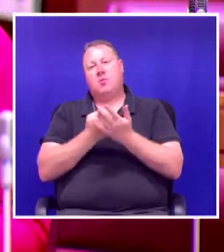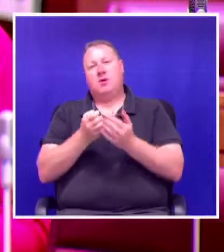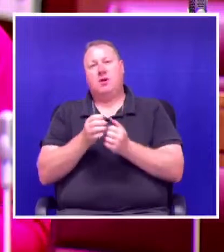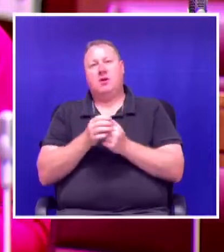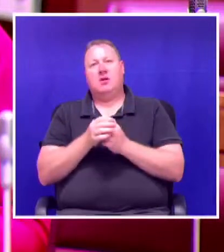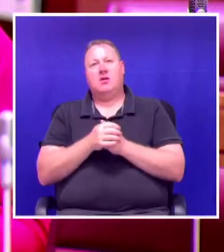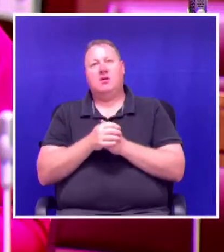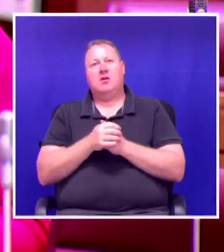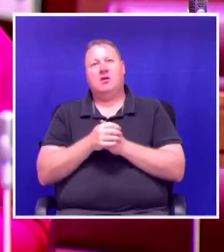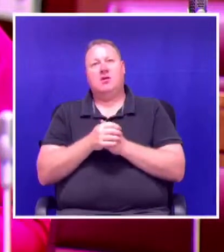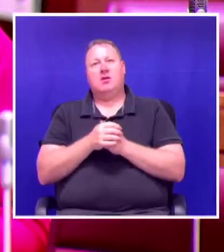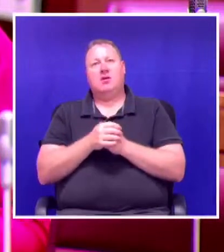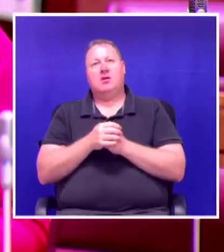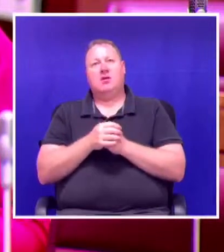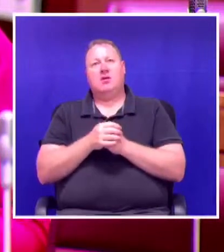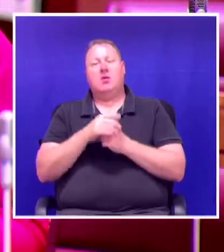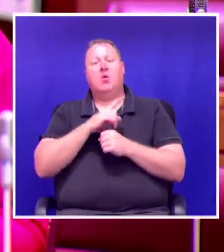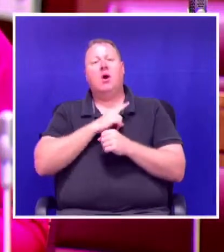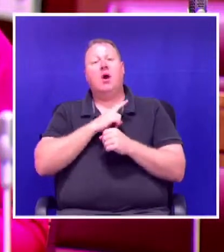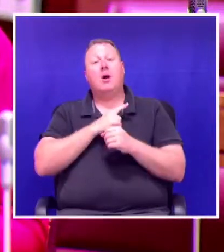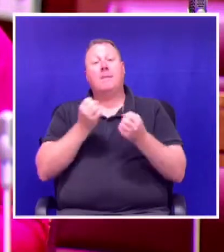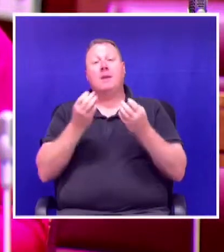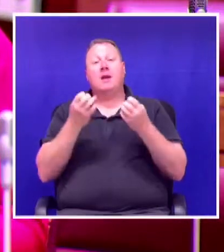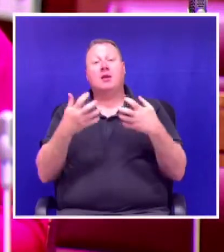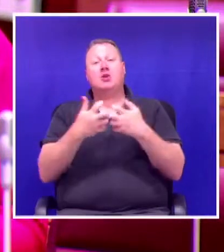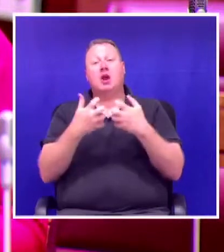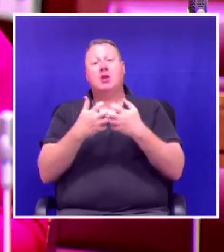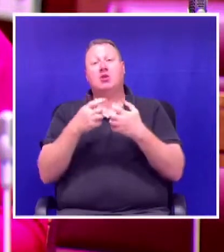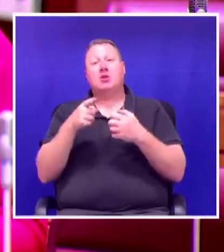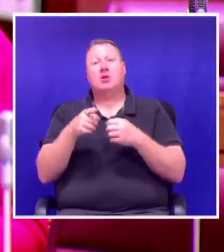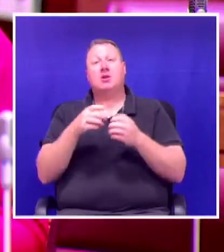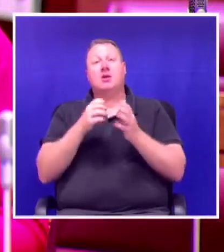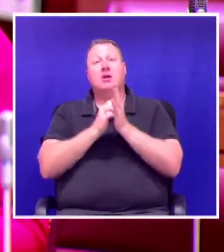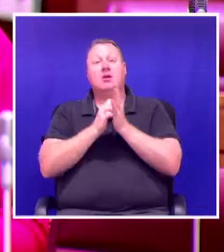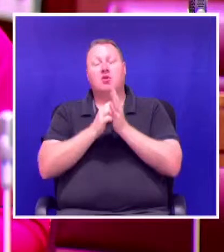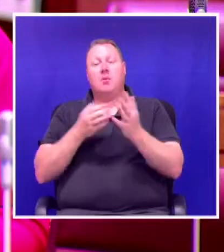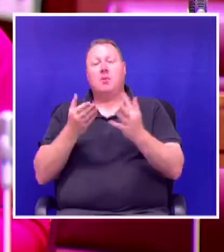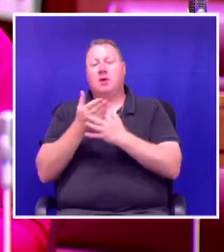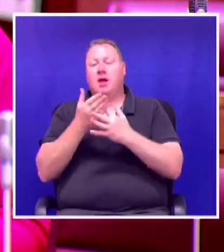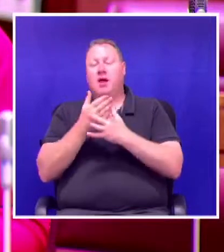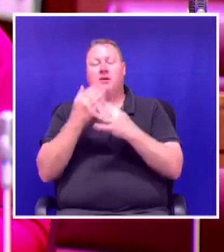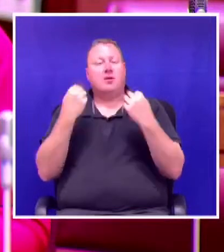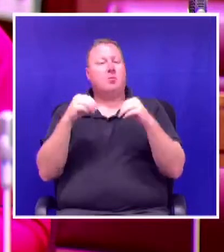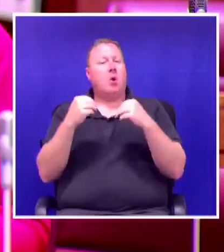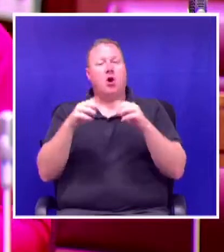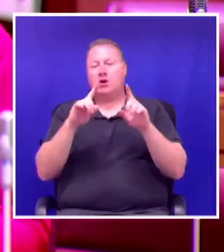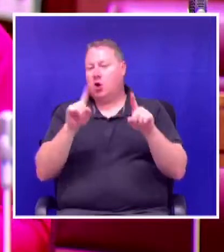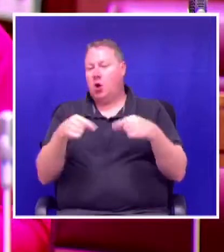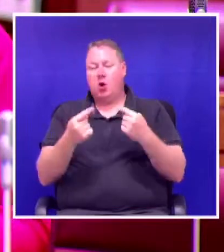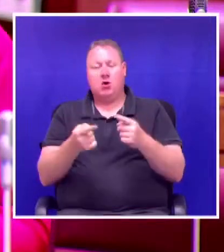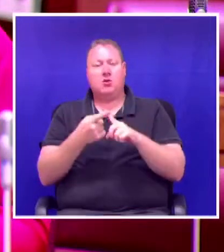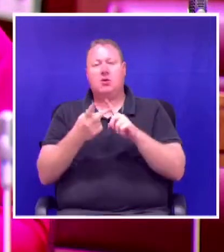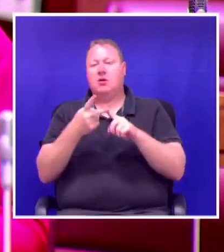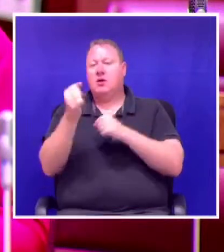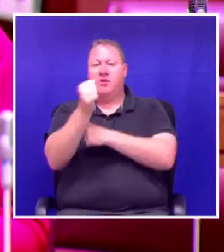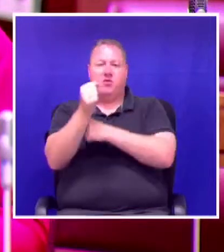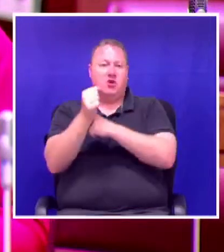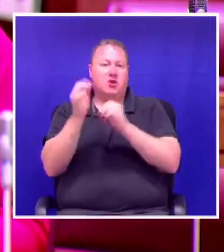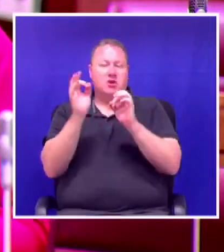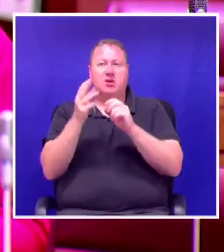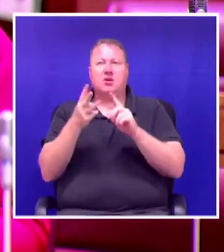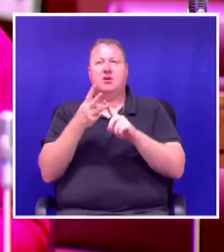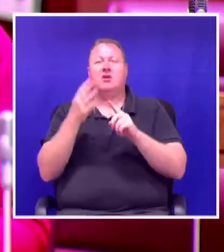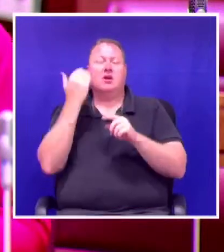they continue to face many challenges such as lack of markets, inadequate infrastructure, and little to no